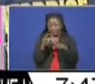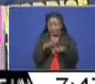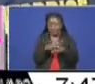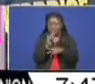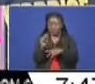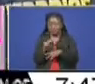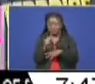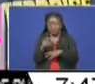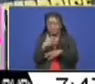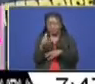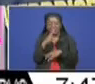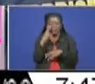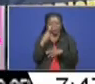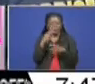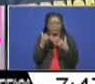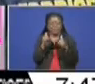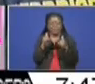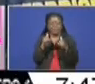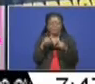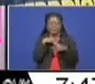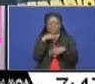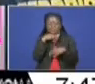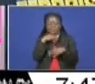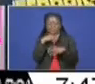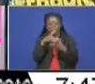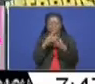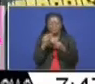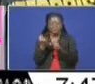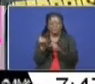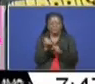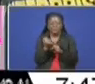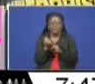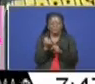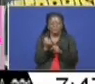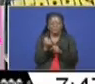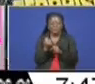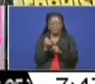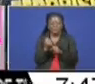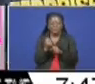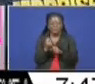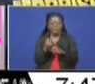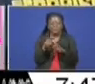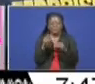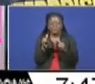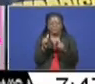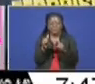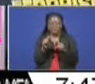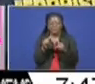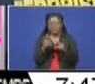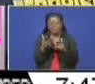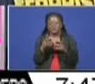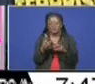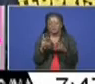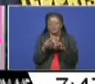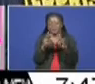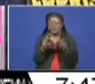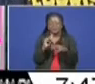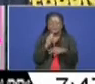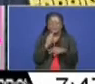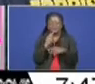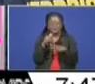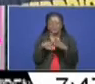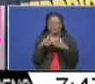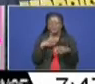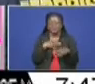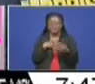sloppy softball. The manager wasn't happy, and the players rallied behind the ace. When we went into the parking lot, they was very disappointed in my performance, and so I went home,